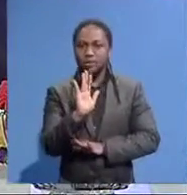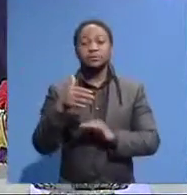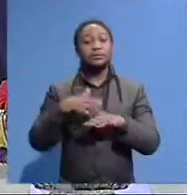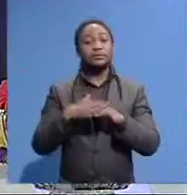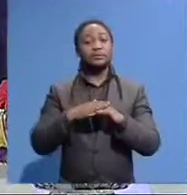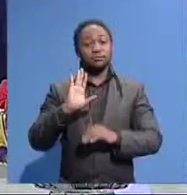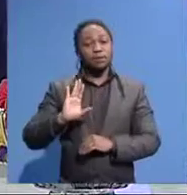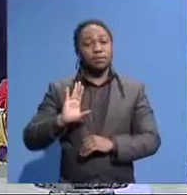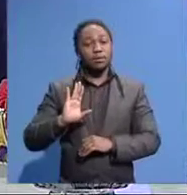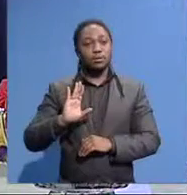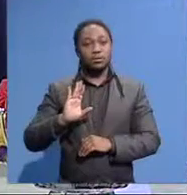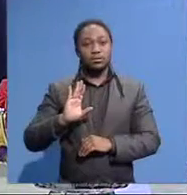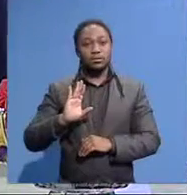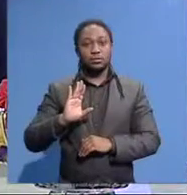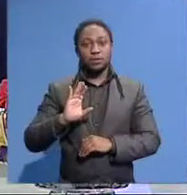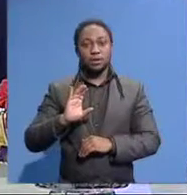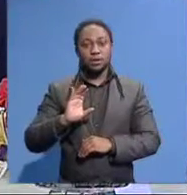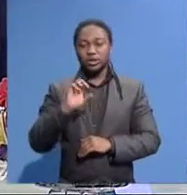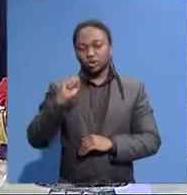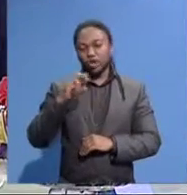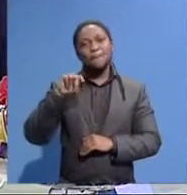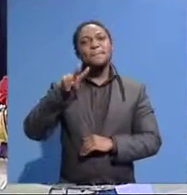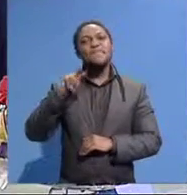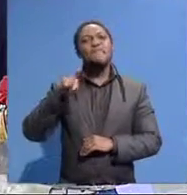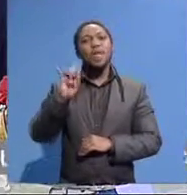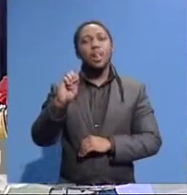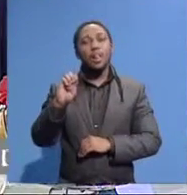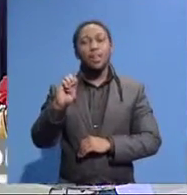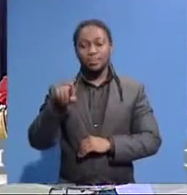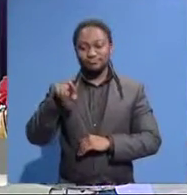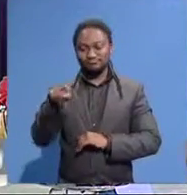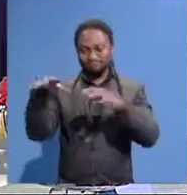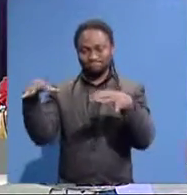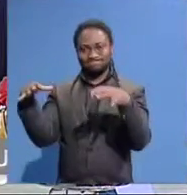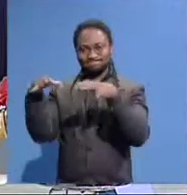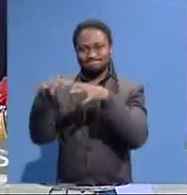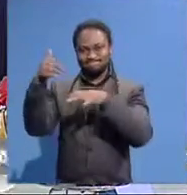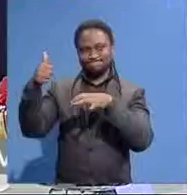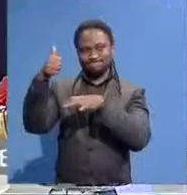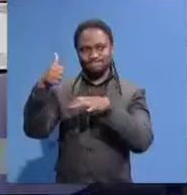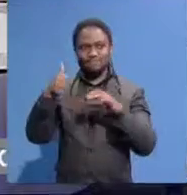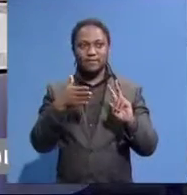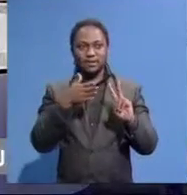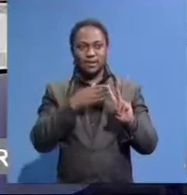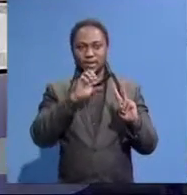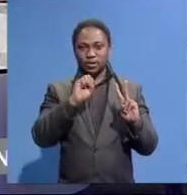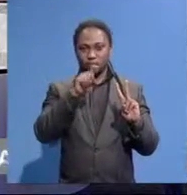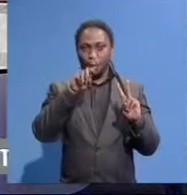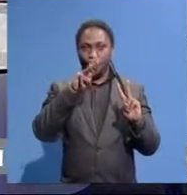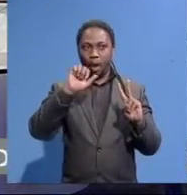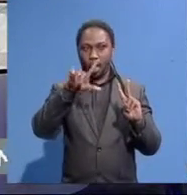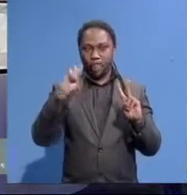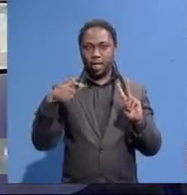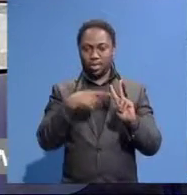member of the Sharpeville Foundation. And also in the studio is Kay Sehwale, who is a blogger. Well, thank you very much for joining